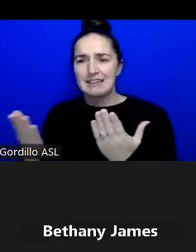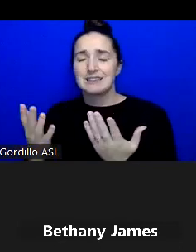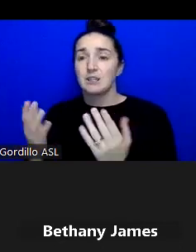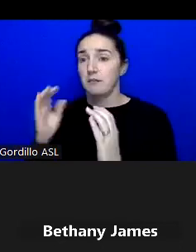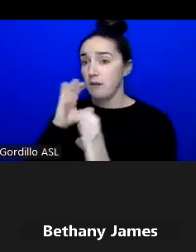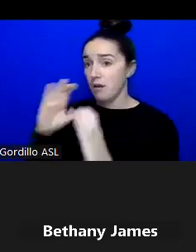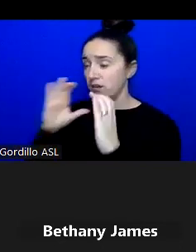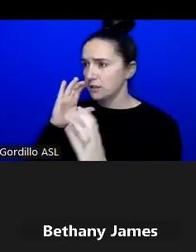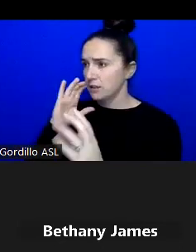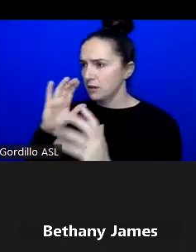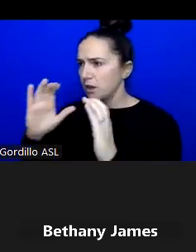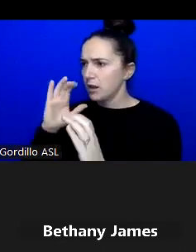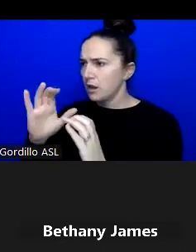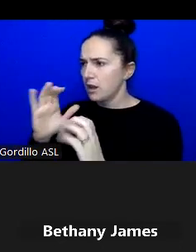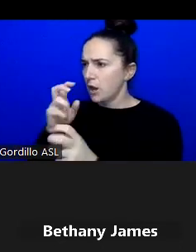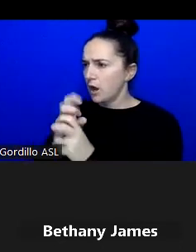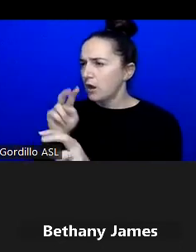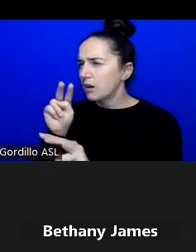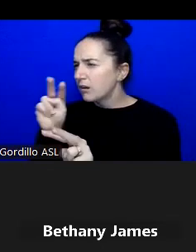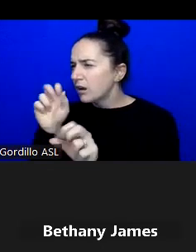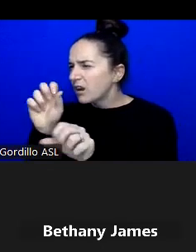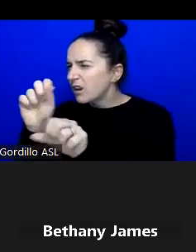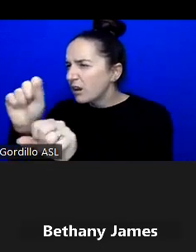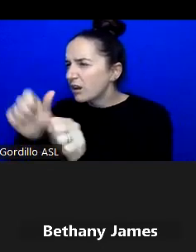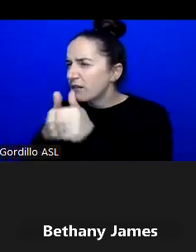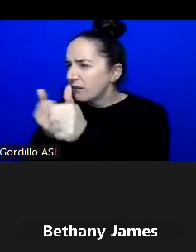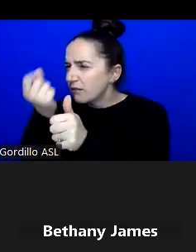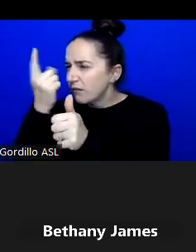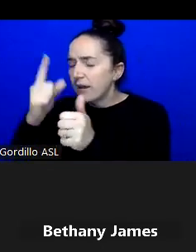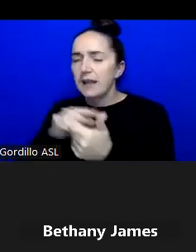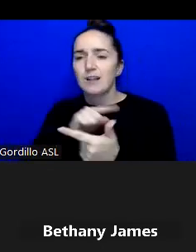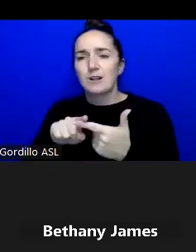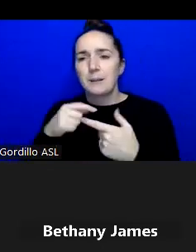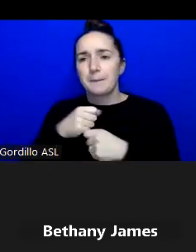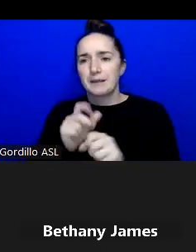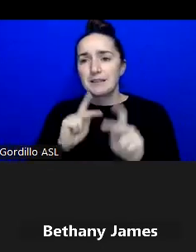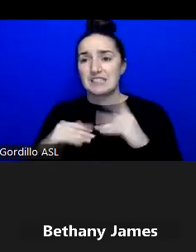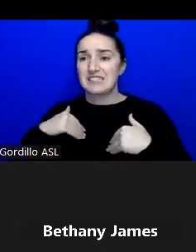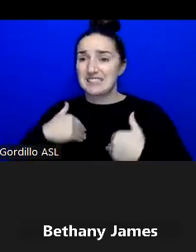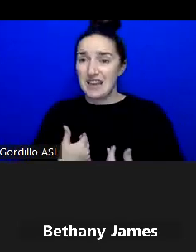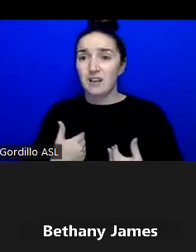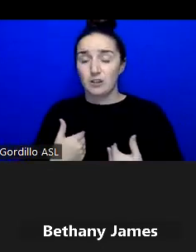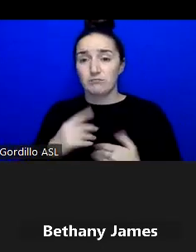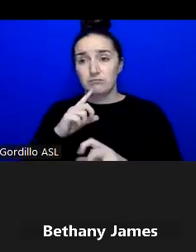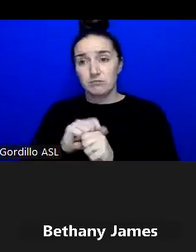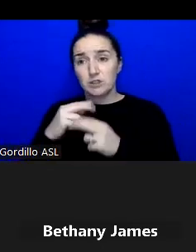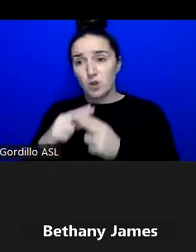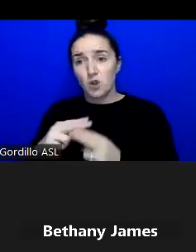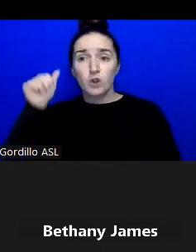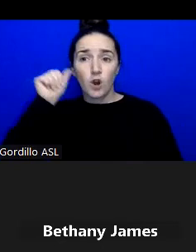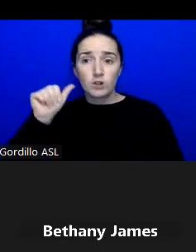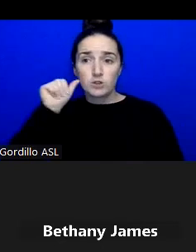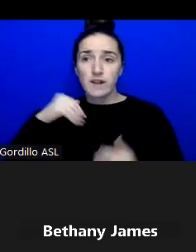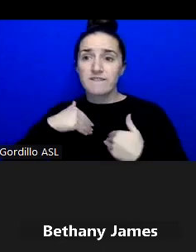conversations more difficult to follow. It makes people more tired. There's literally an element of auditory fatigue. At the end of the